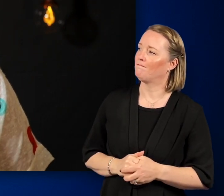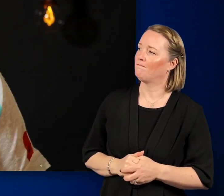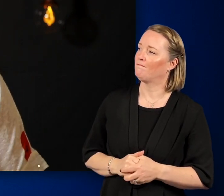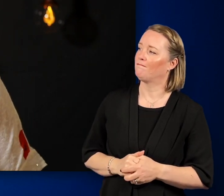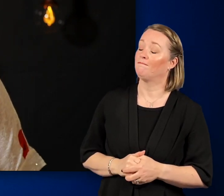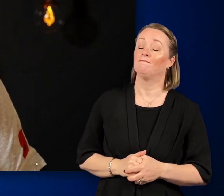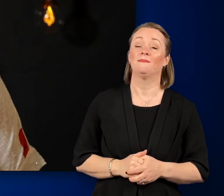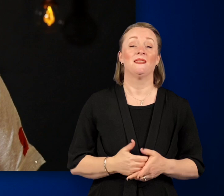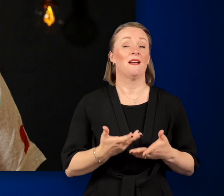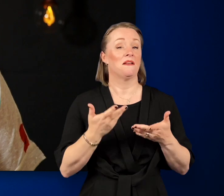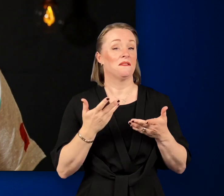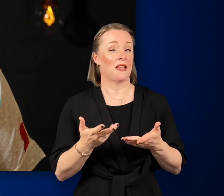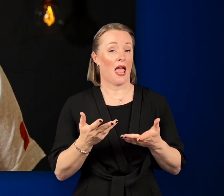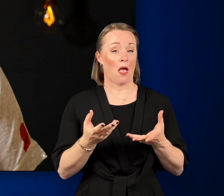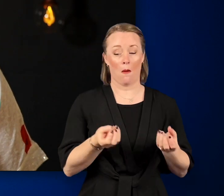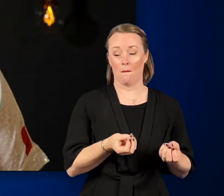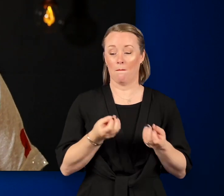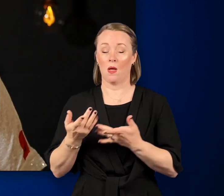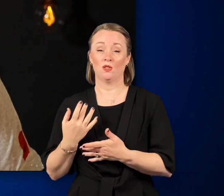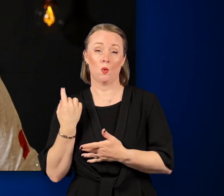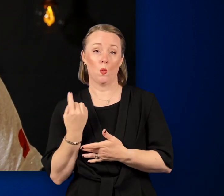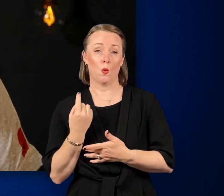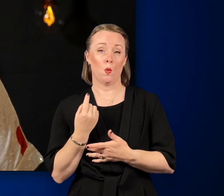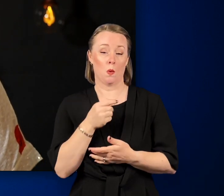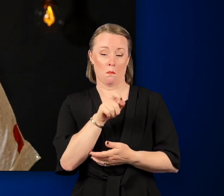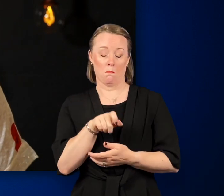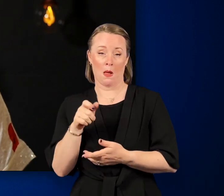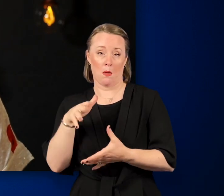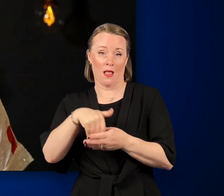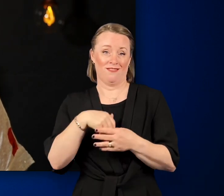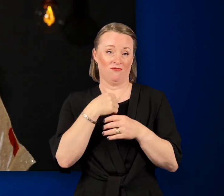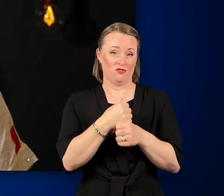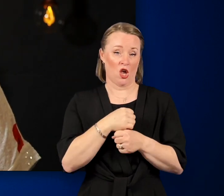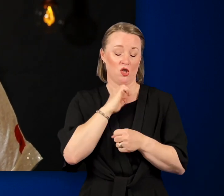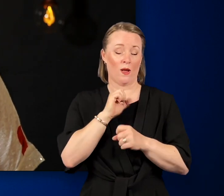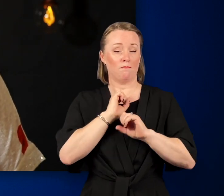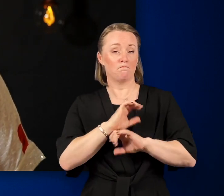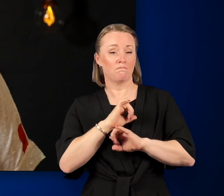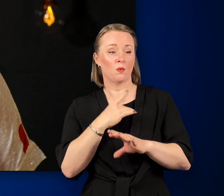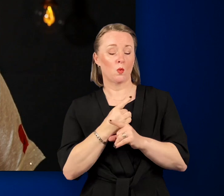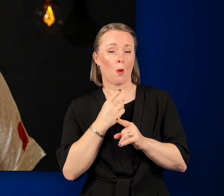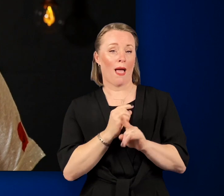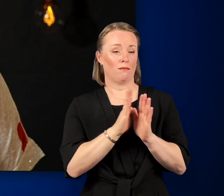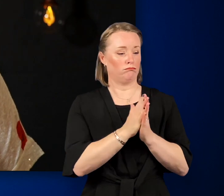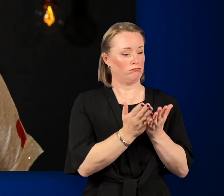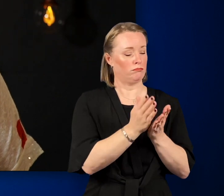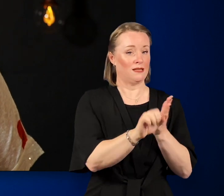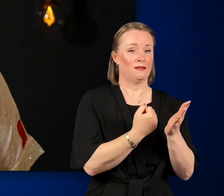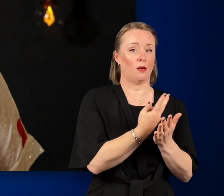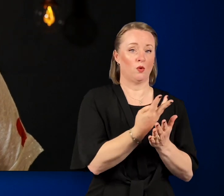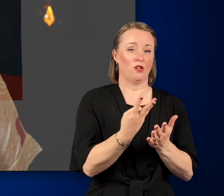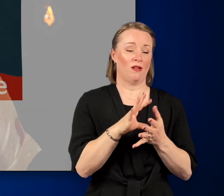And I'll hand over now to a couple of the members of our church who are going to share what Psalm 23 has meant in their own